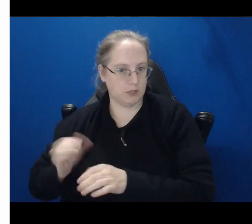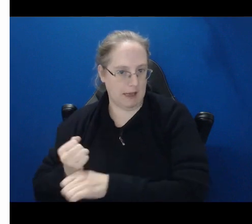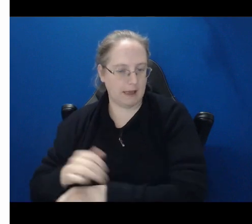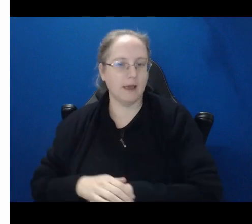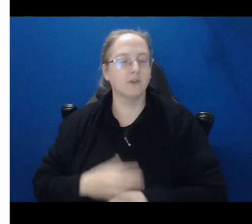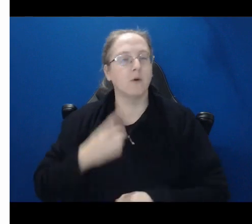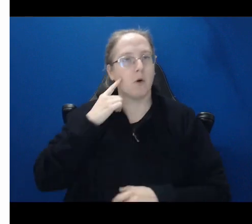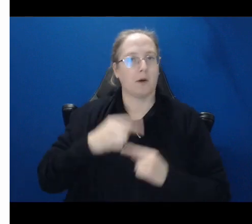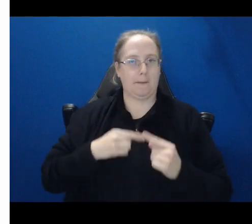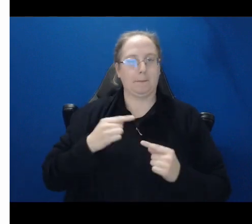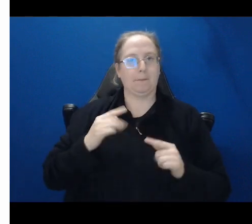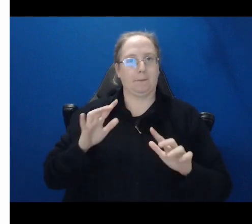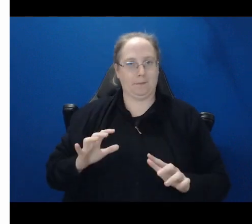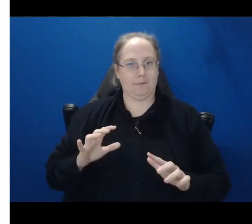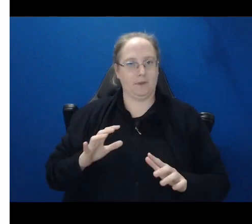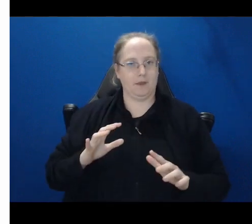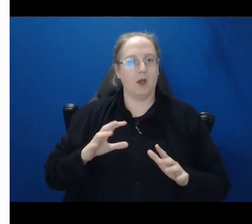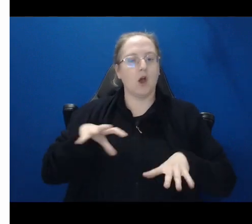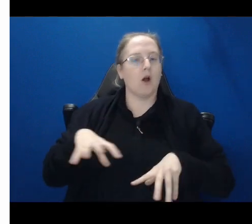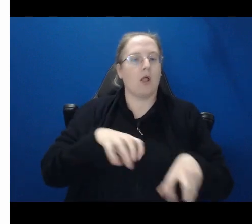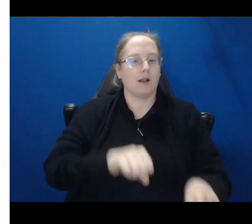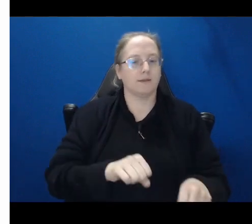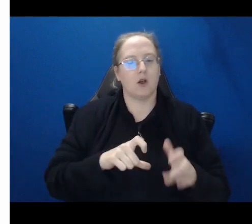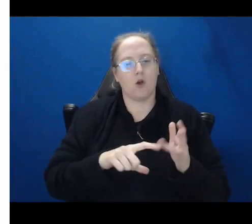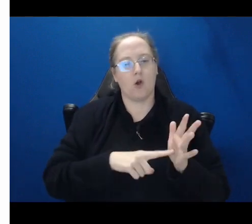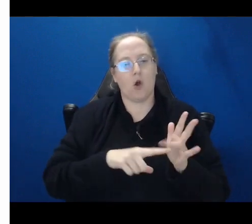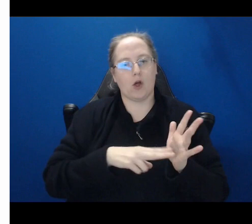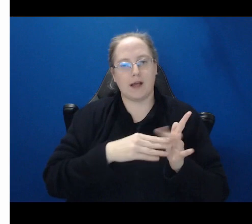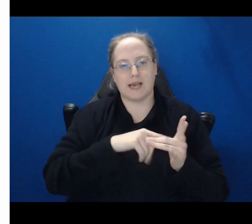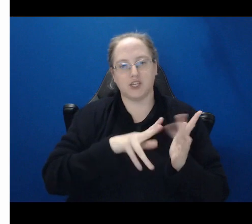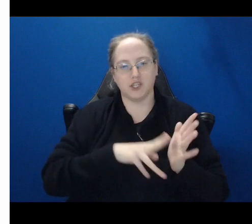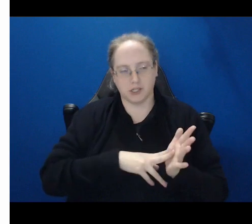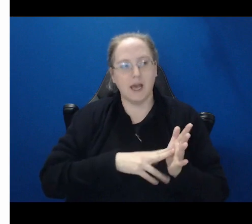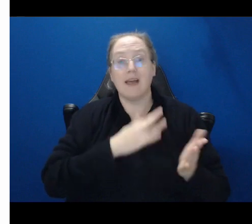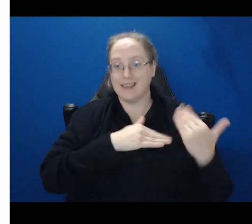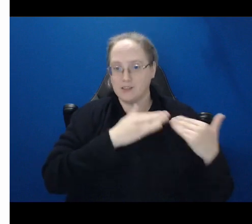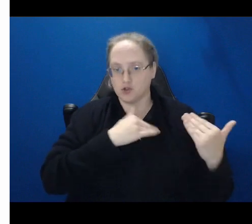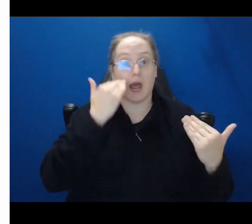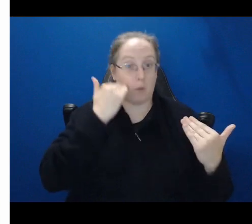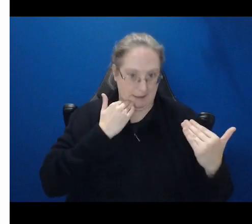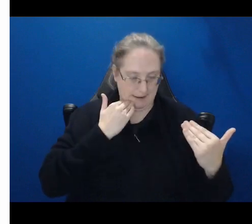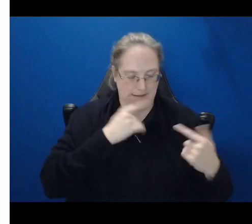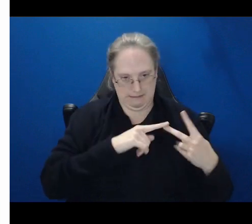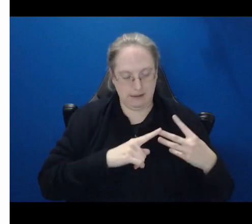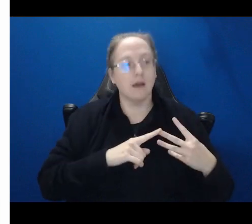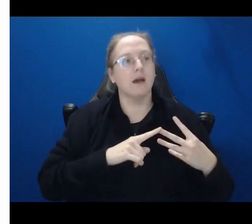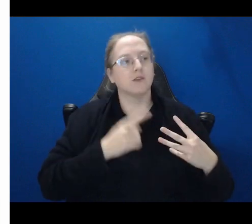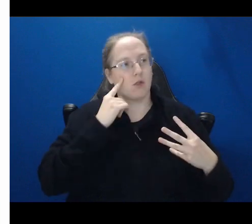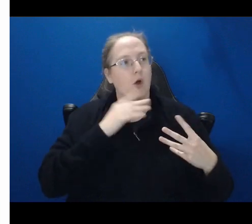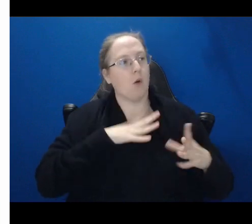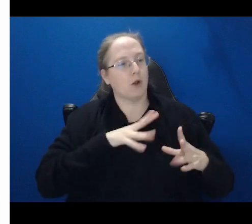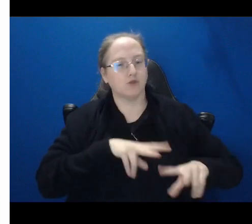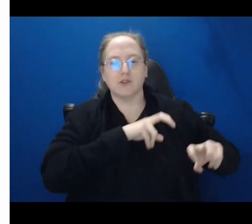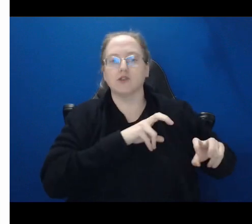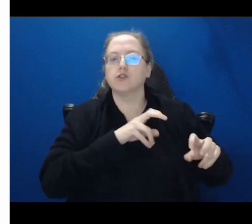colonisation, history, women, I want to look at the women in my family. And that's where I started working with the idea of the maps